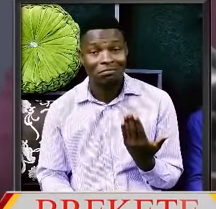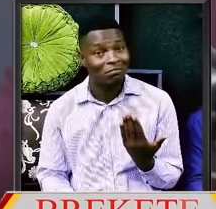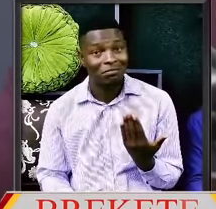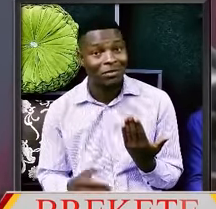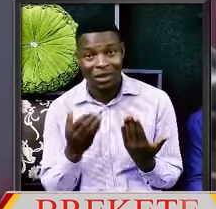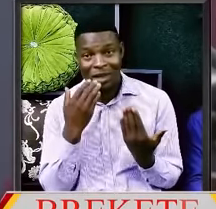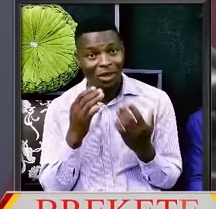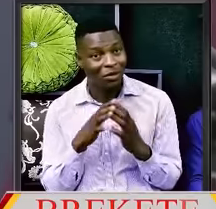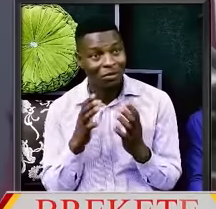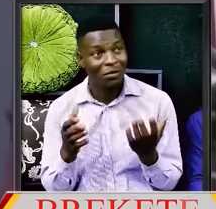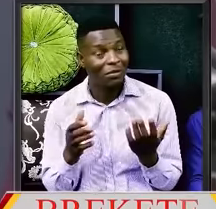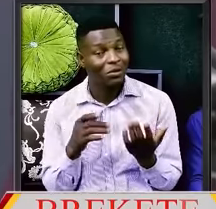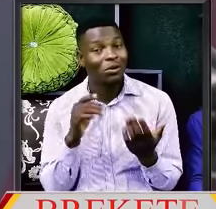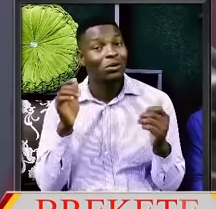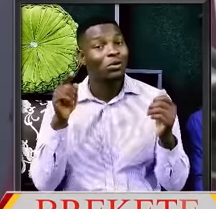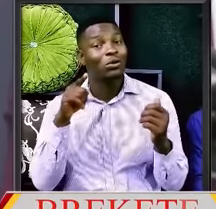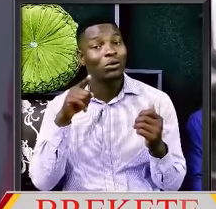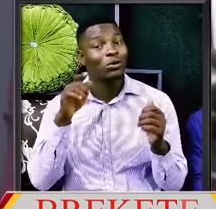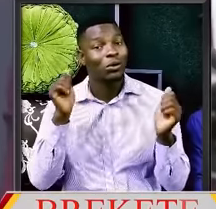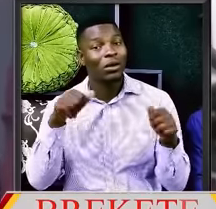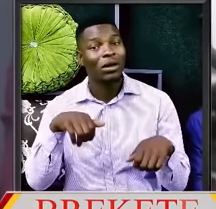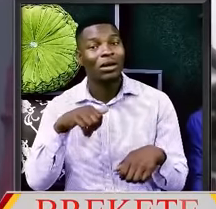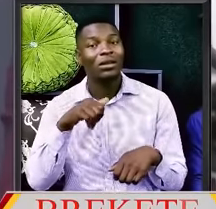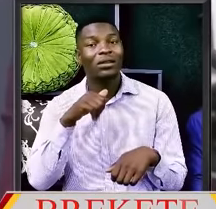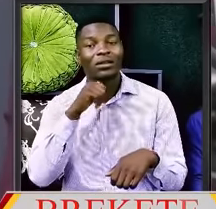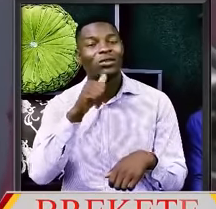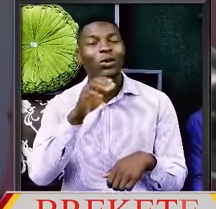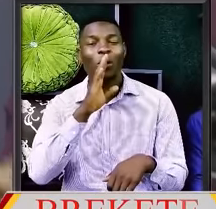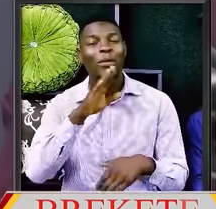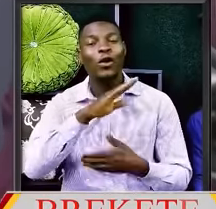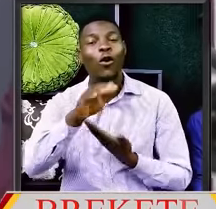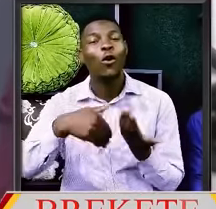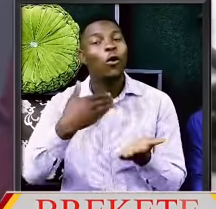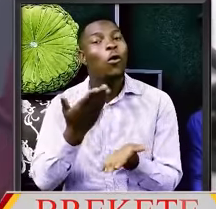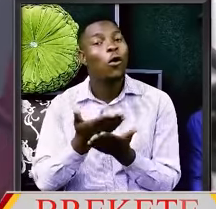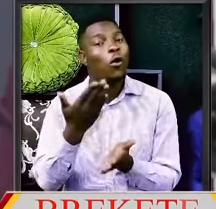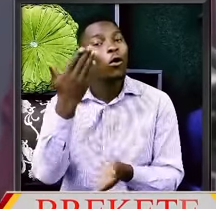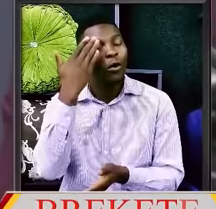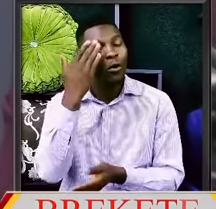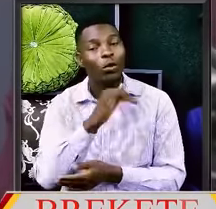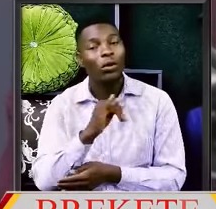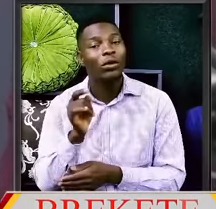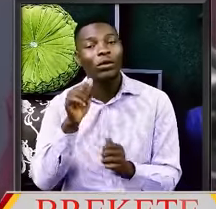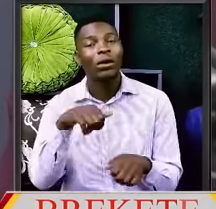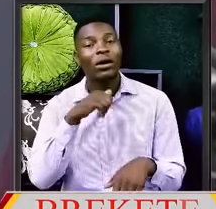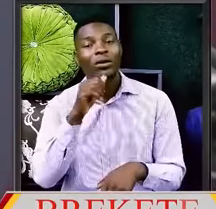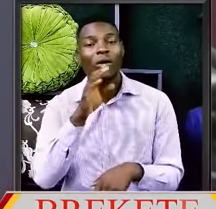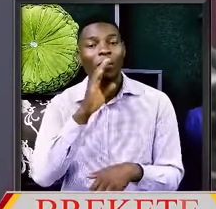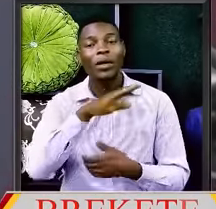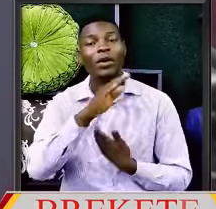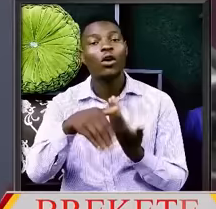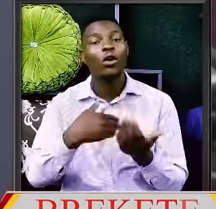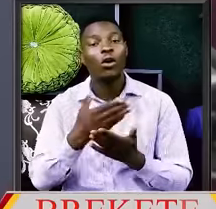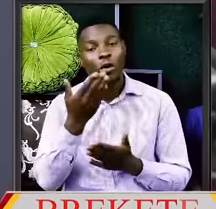Thank you very much. You cannot be all knowing. You cannot be all knowing.